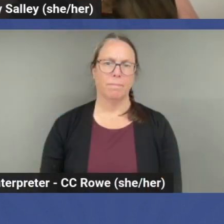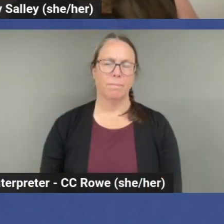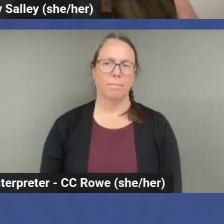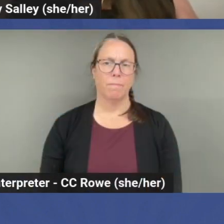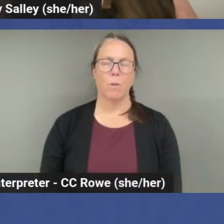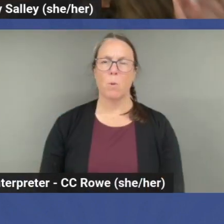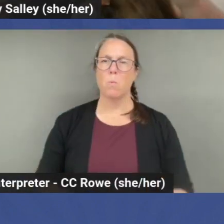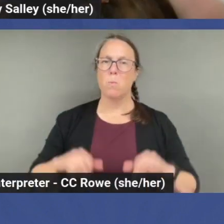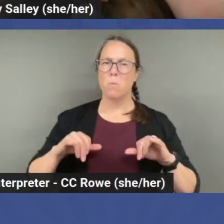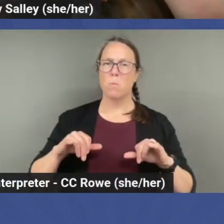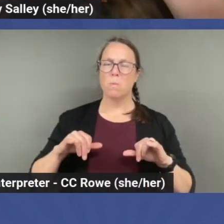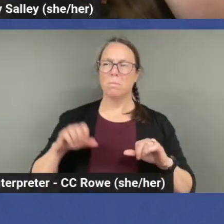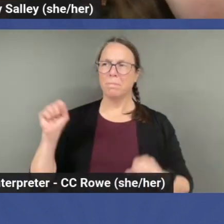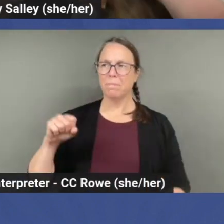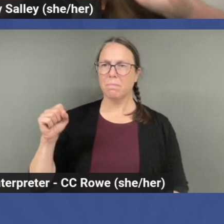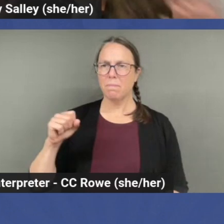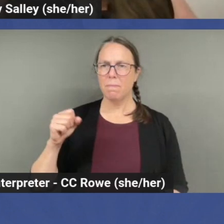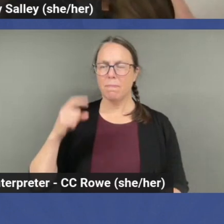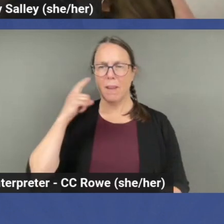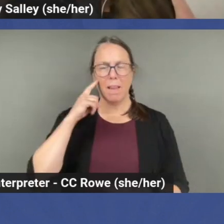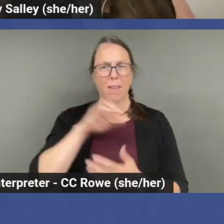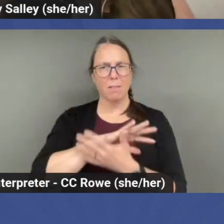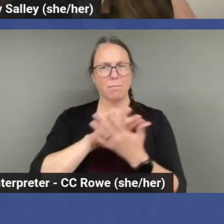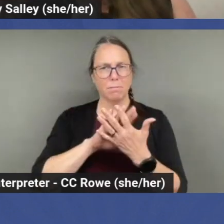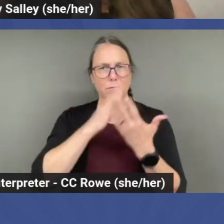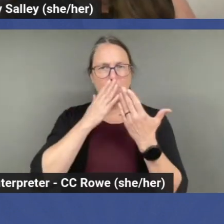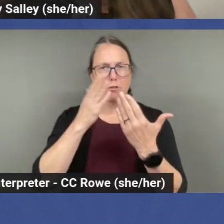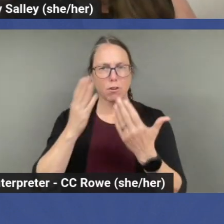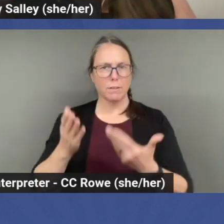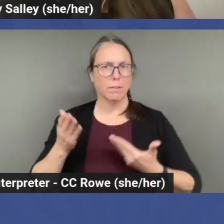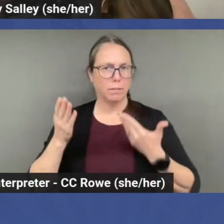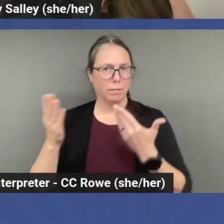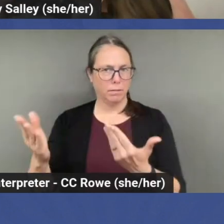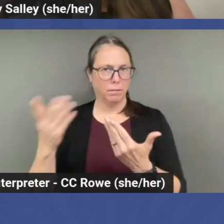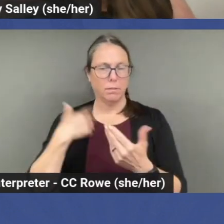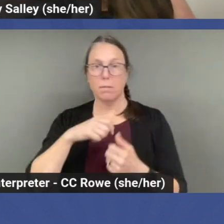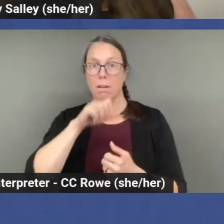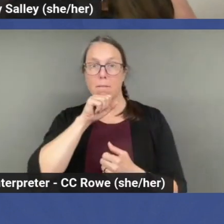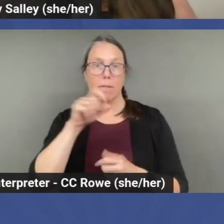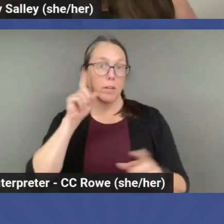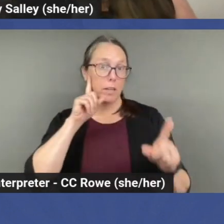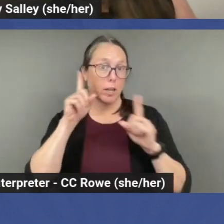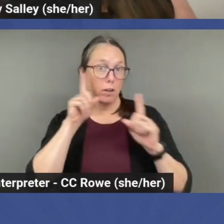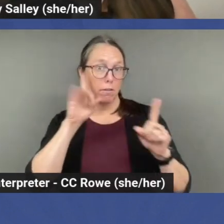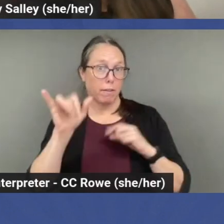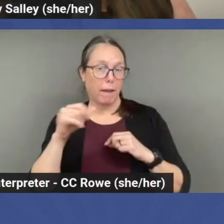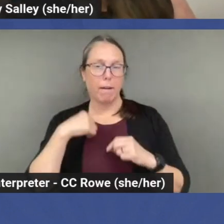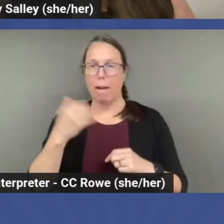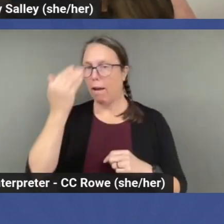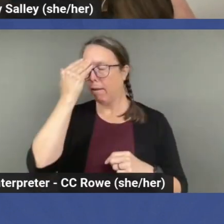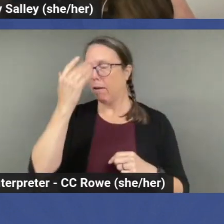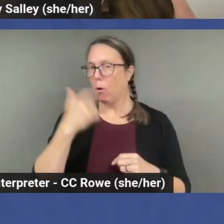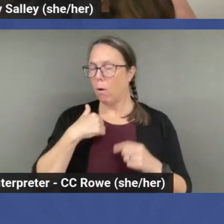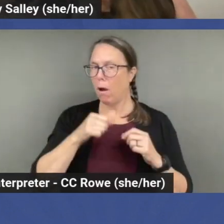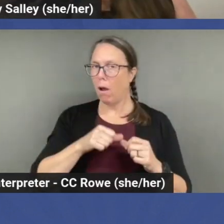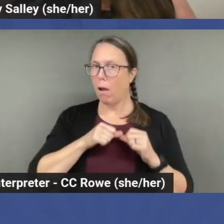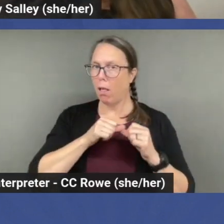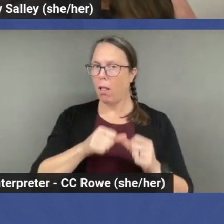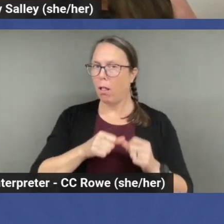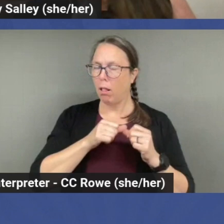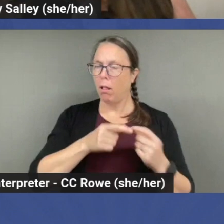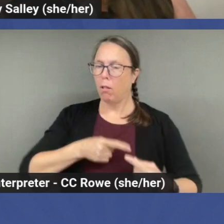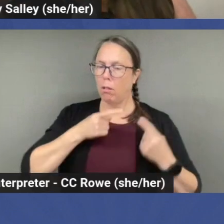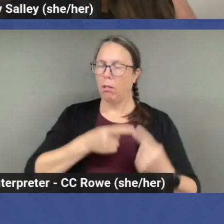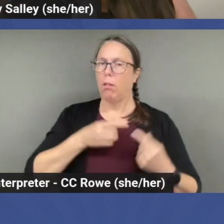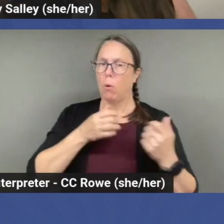Yeah, so I think those are really good suggestions, and I love to hear it. I know I struggle with the posting consistently. I find it a lot easier